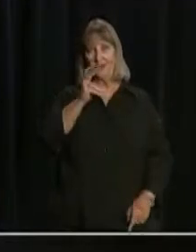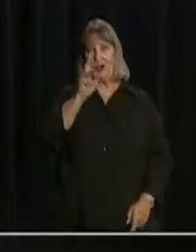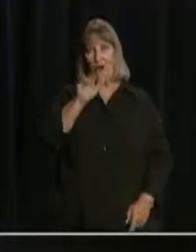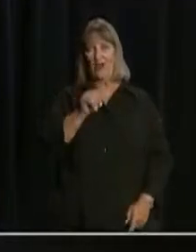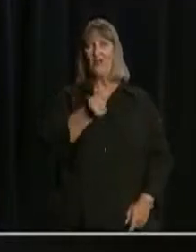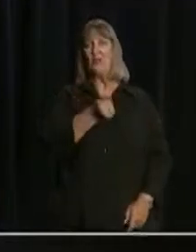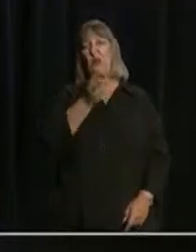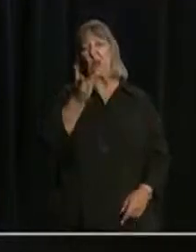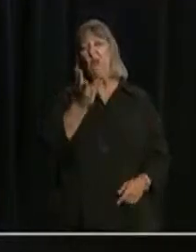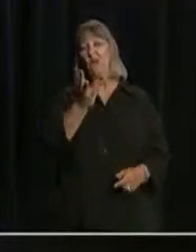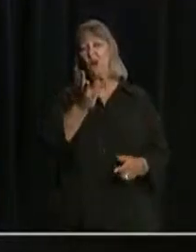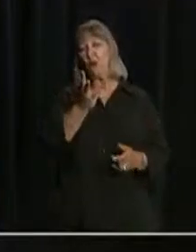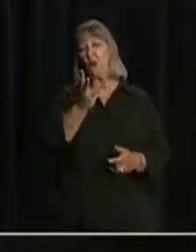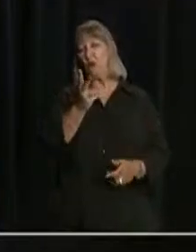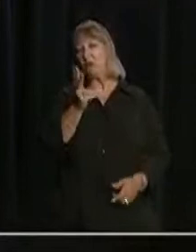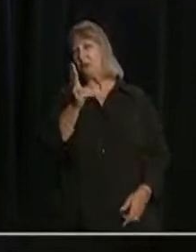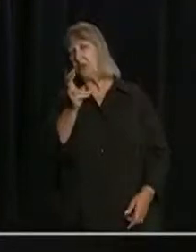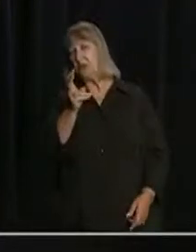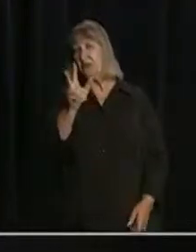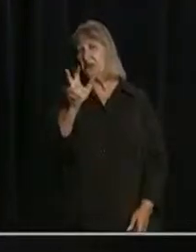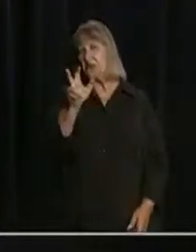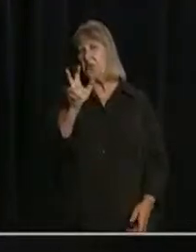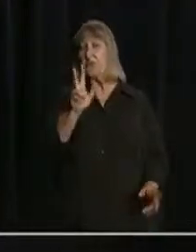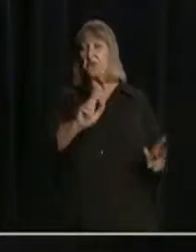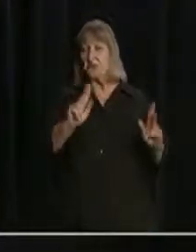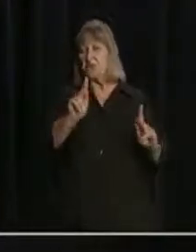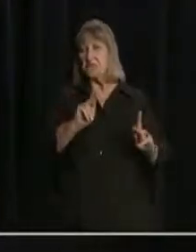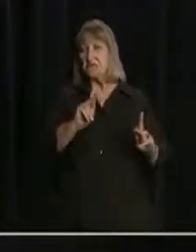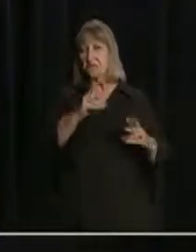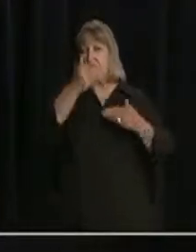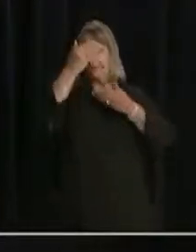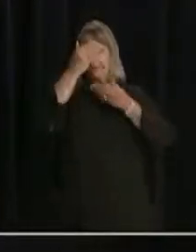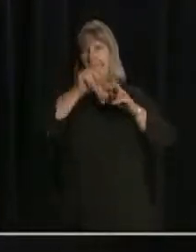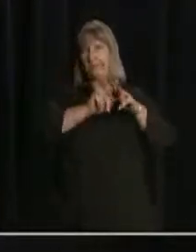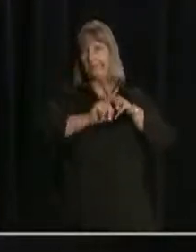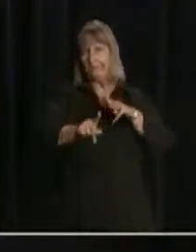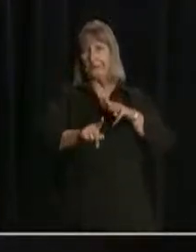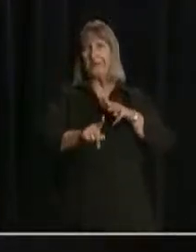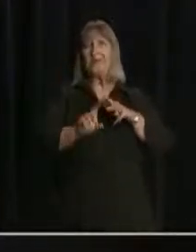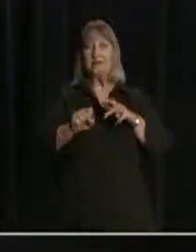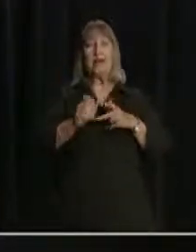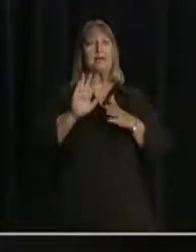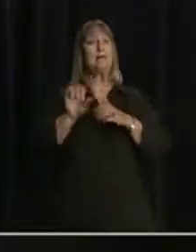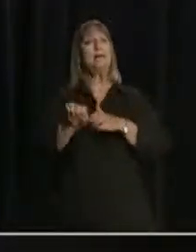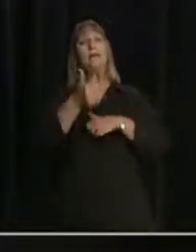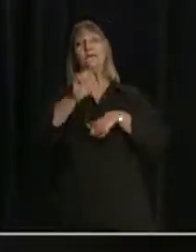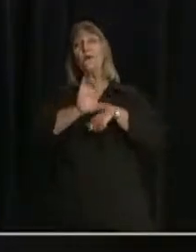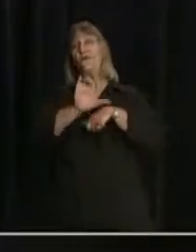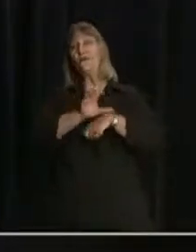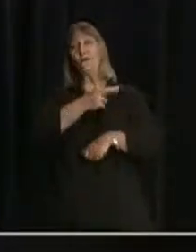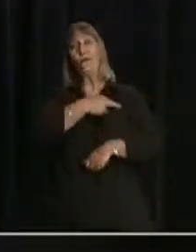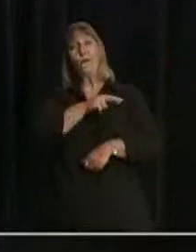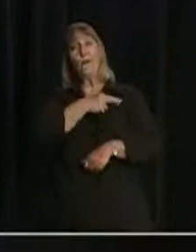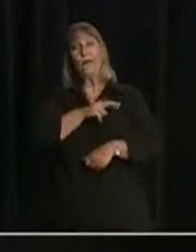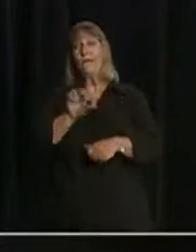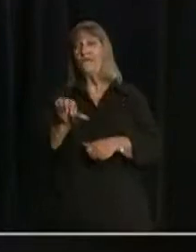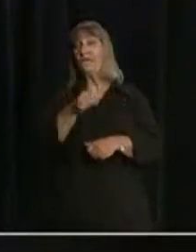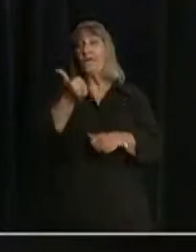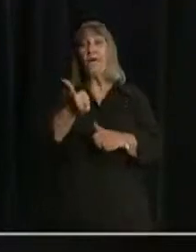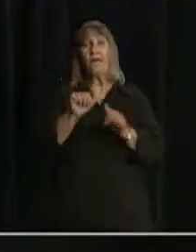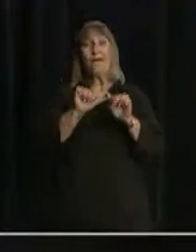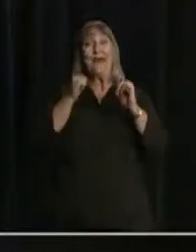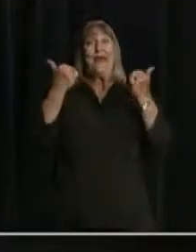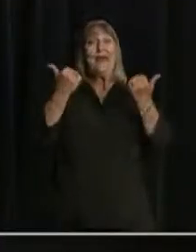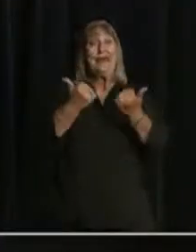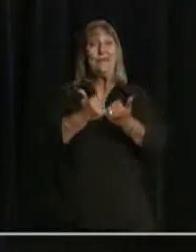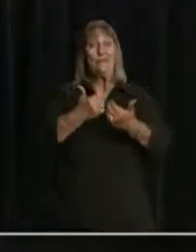hundred refugees, and we're obviously there to be supportive. I know there's faith organizations, nonprofits that are ready